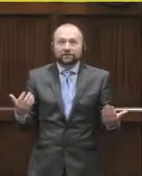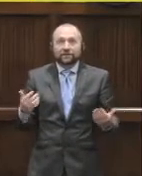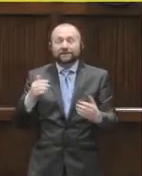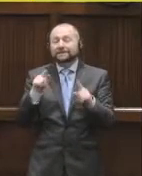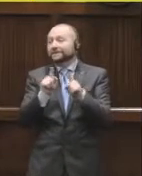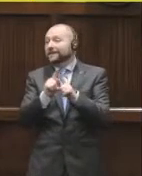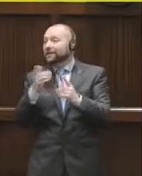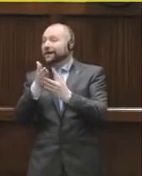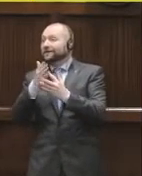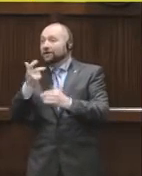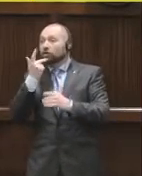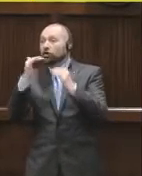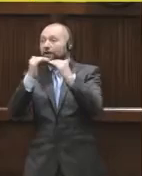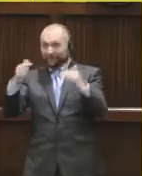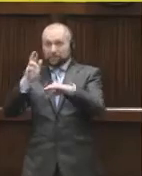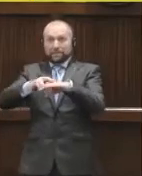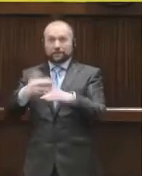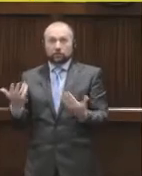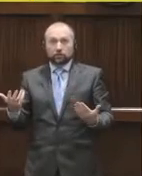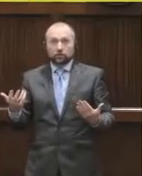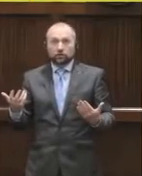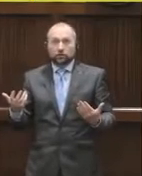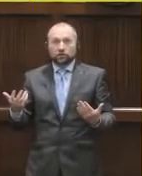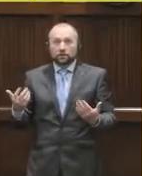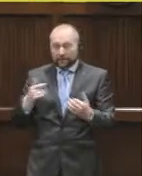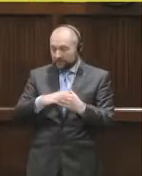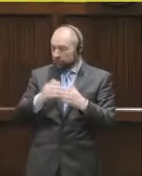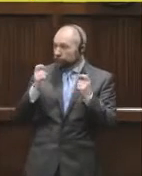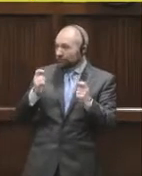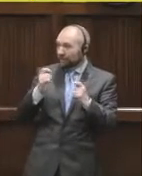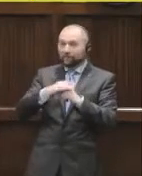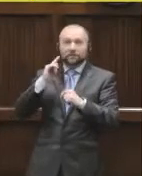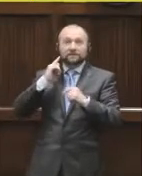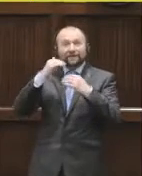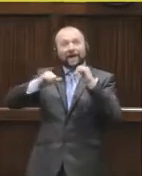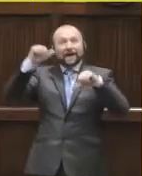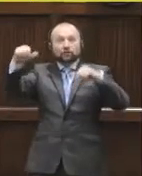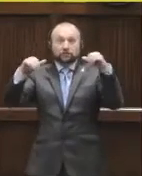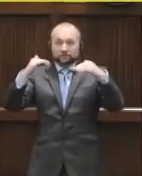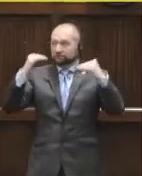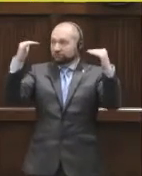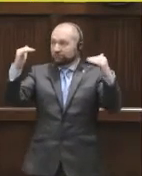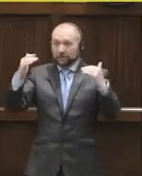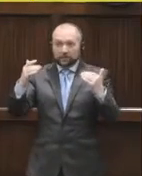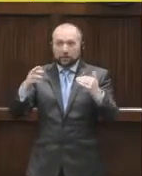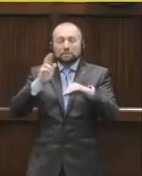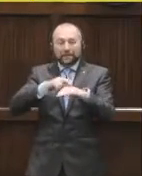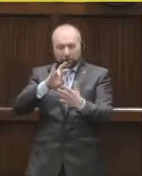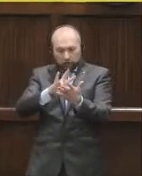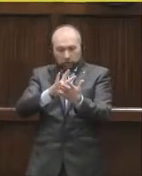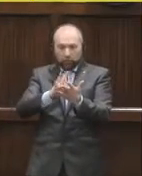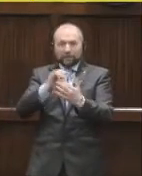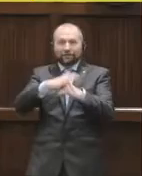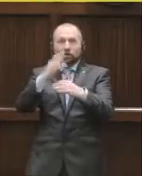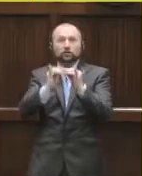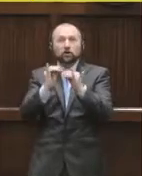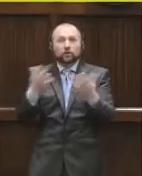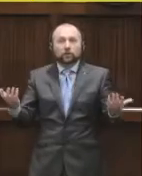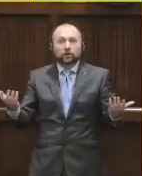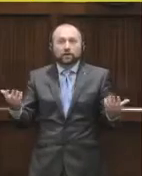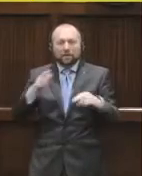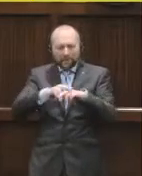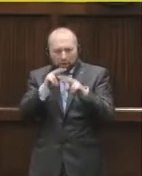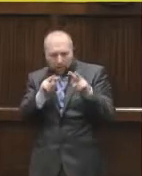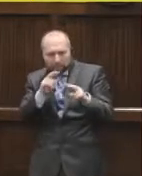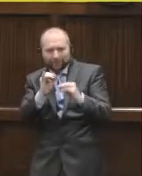third-level education and training for deaf adults, better interpreting quality and monitoring.